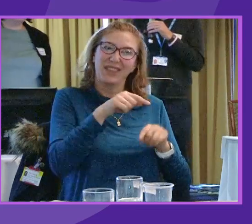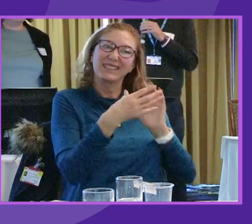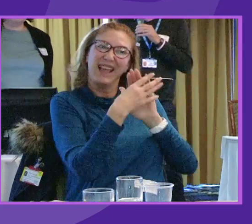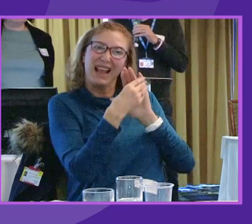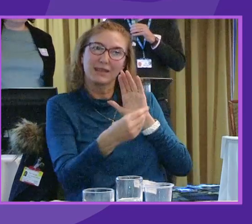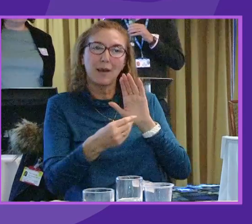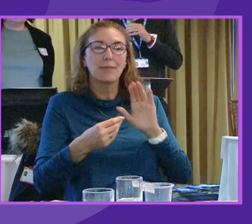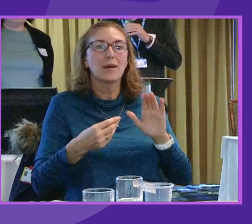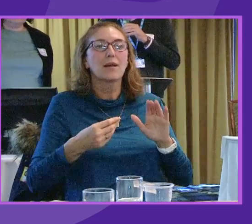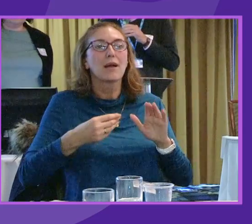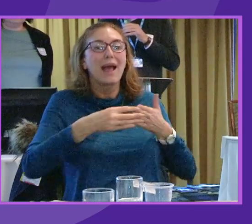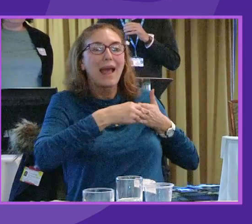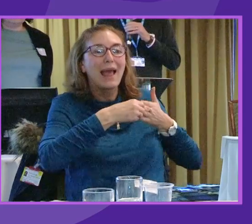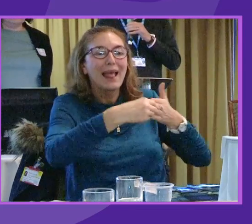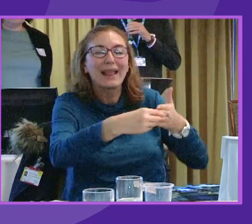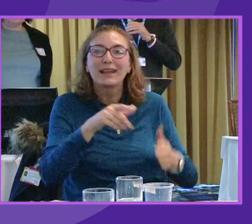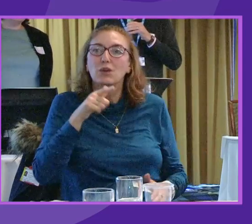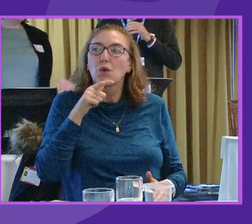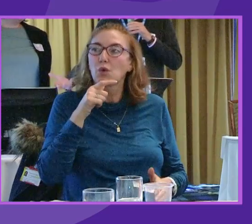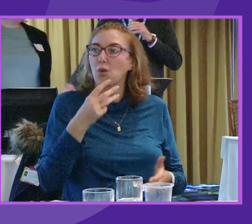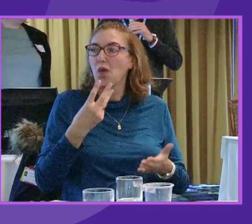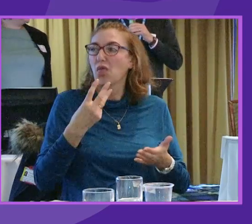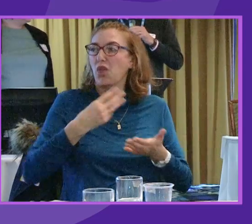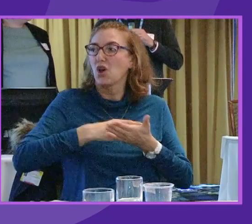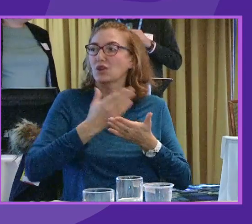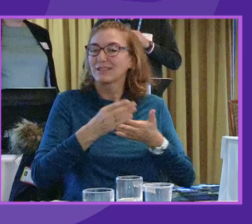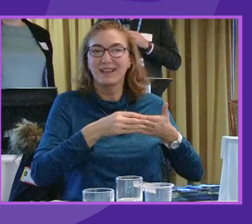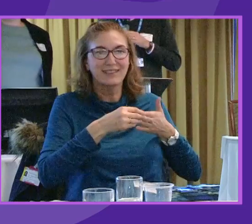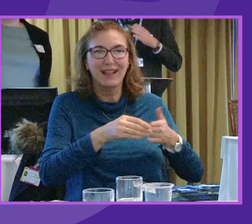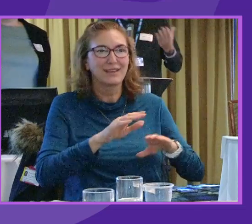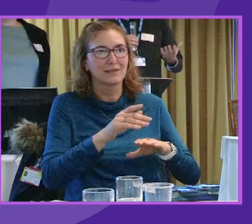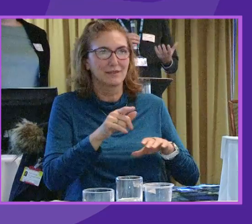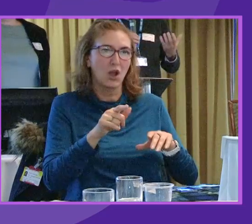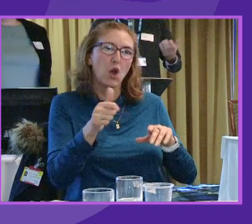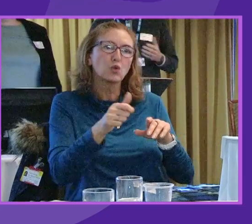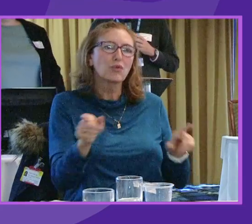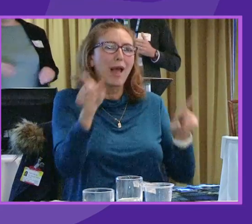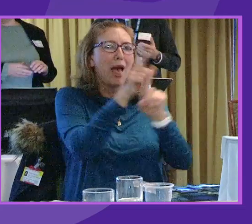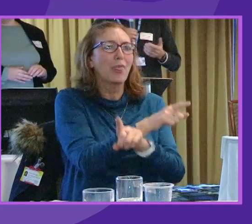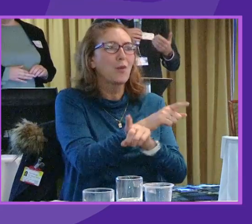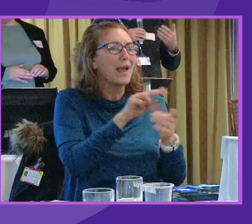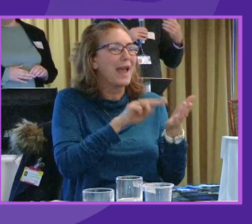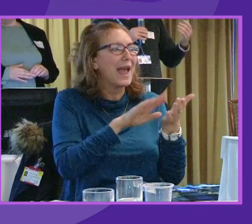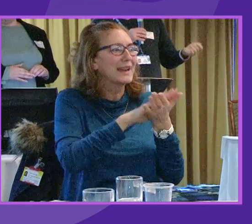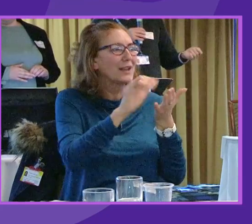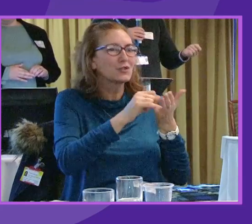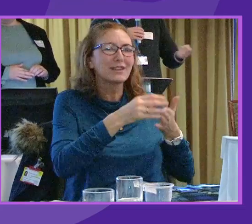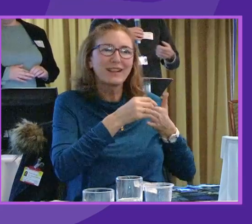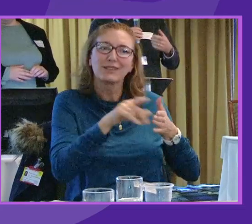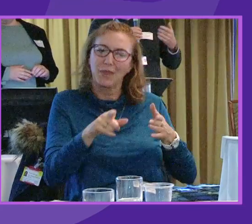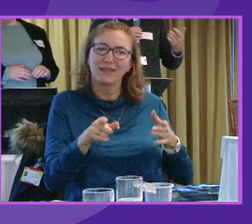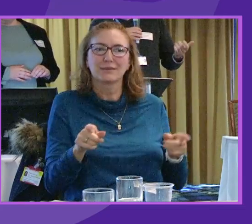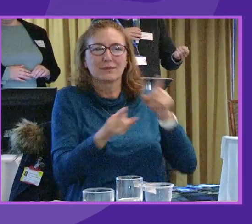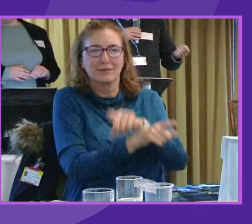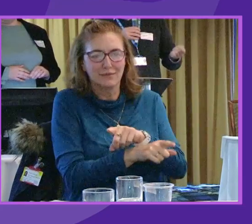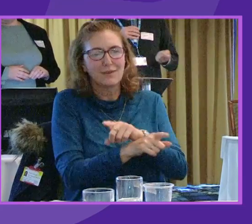this, where perhaps in other cases it might have been the other way around. So, I mean, as it says there on the slide, the kind of the vision